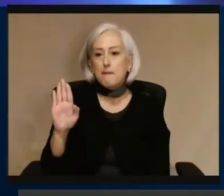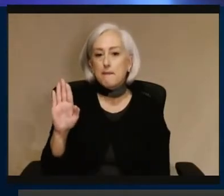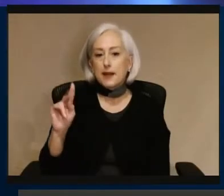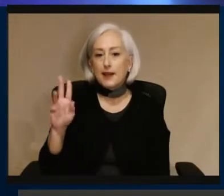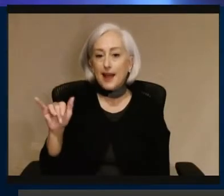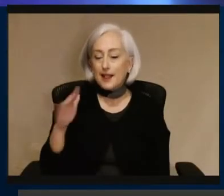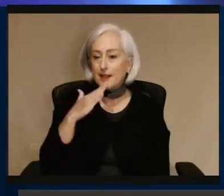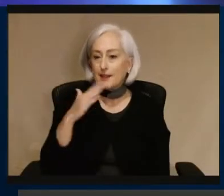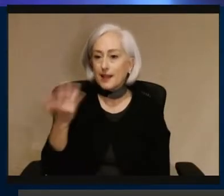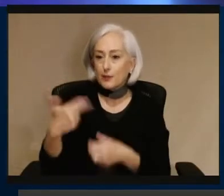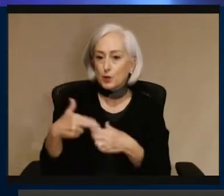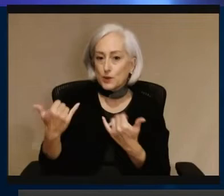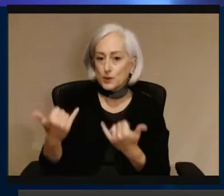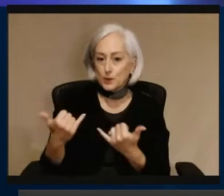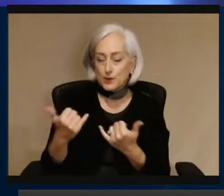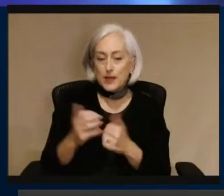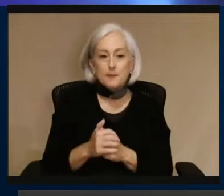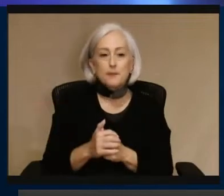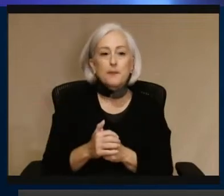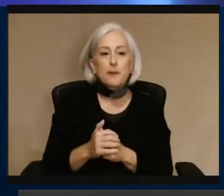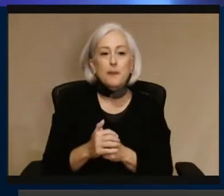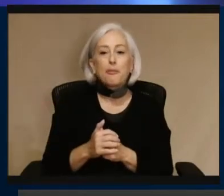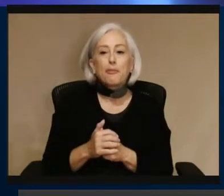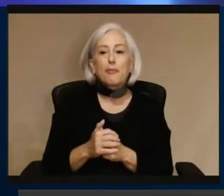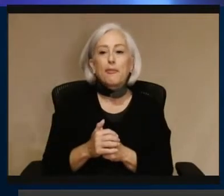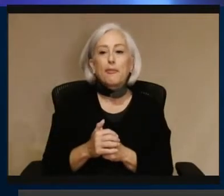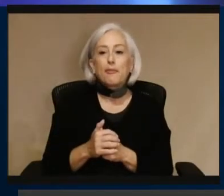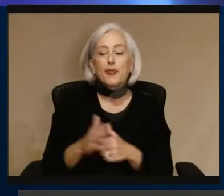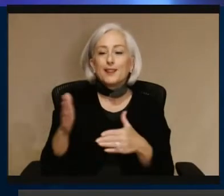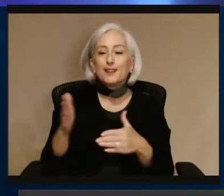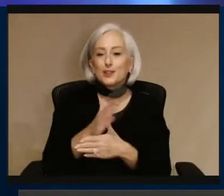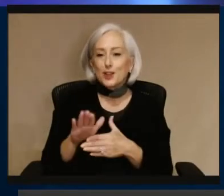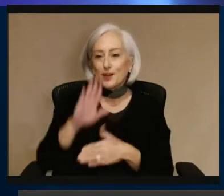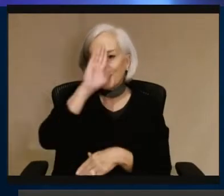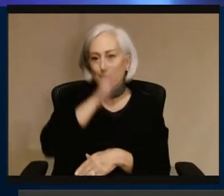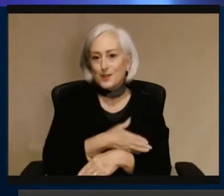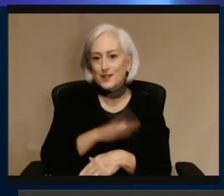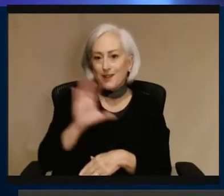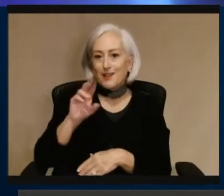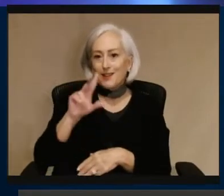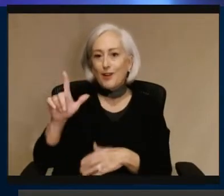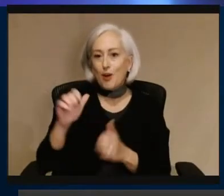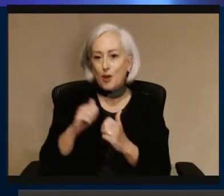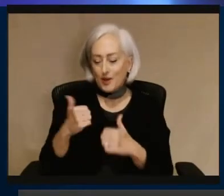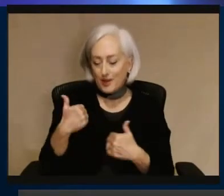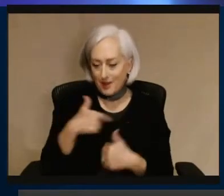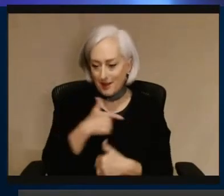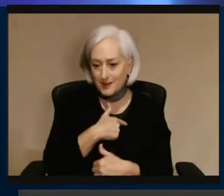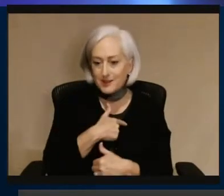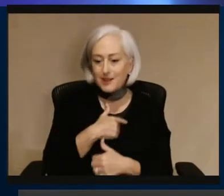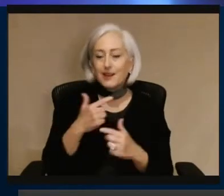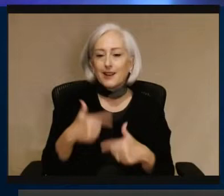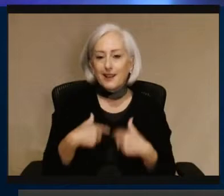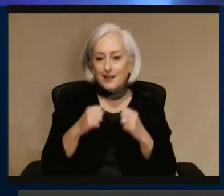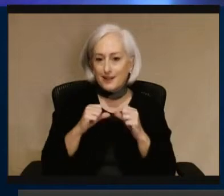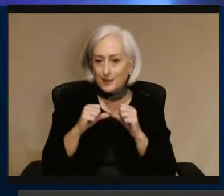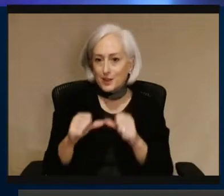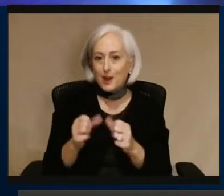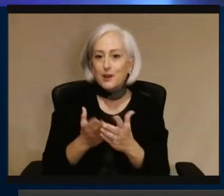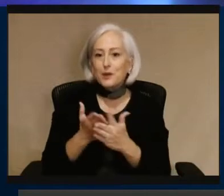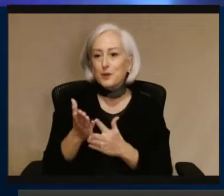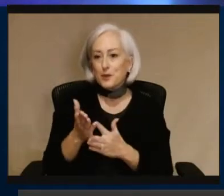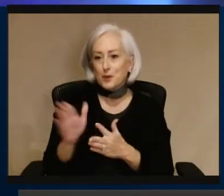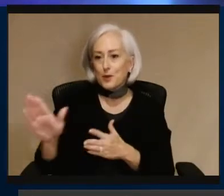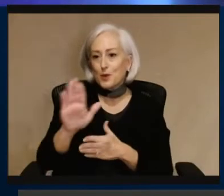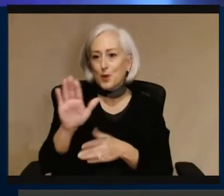us, sharing your son with us. He lives on through the work that he continues to do. His name, and I do have to say, I met